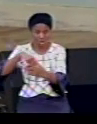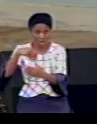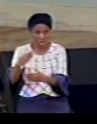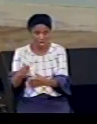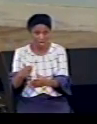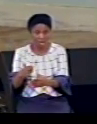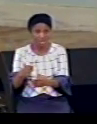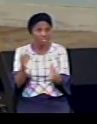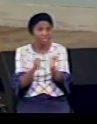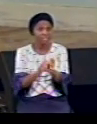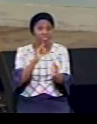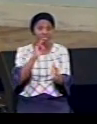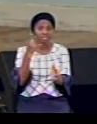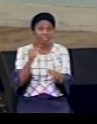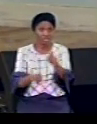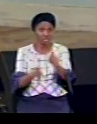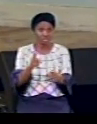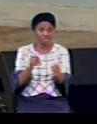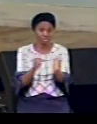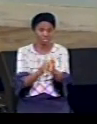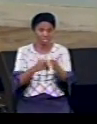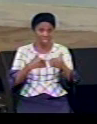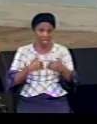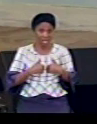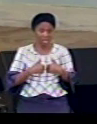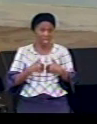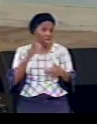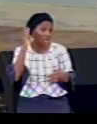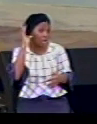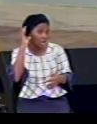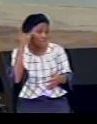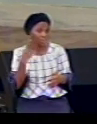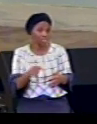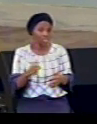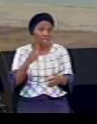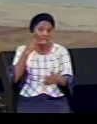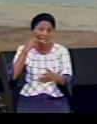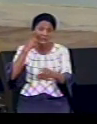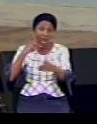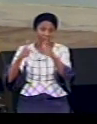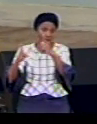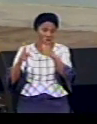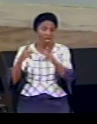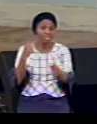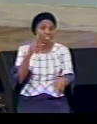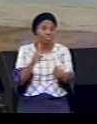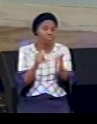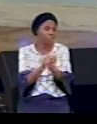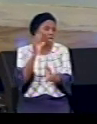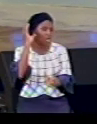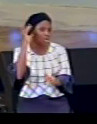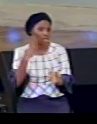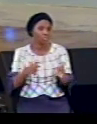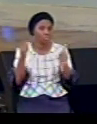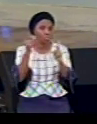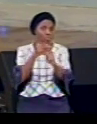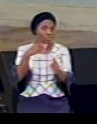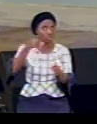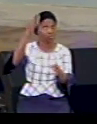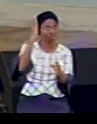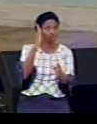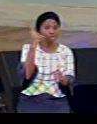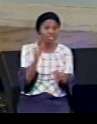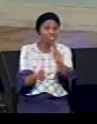That's the people that heard the prophecy. The people that heard the word of God.